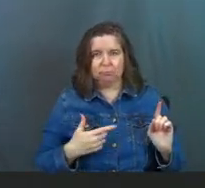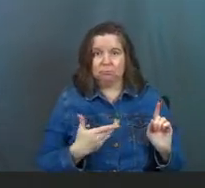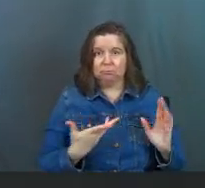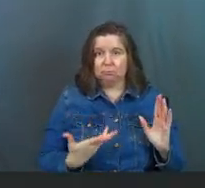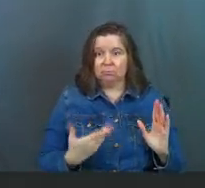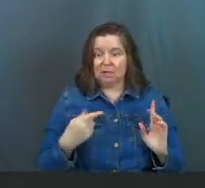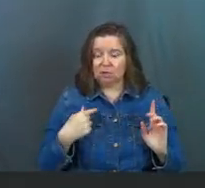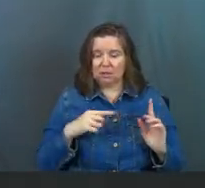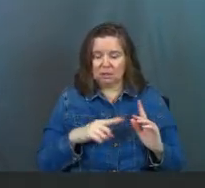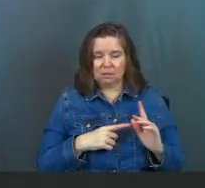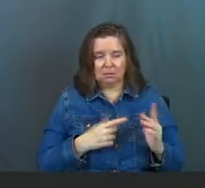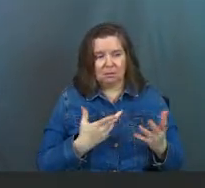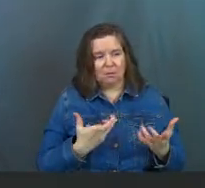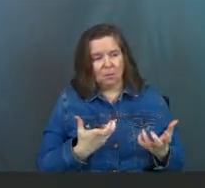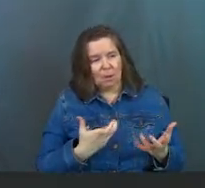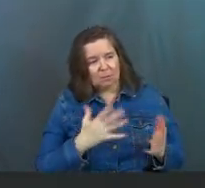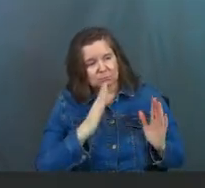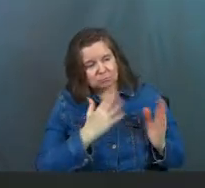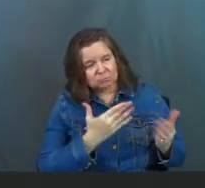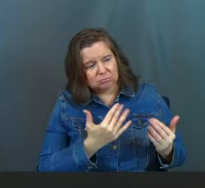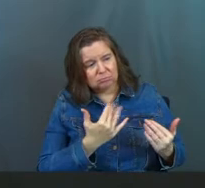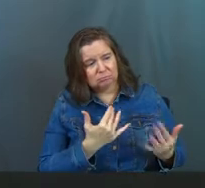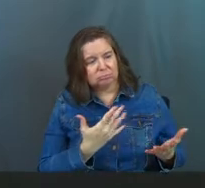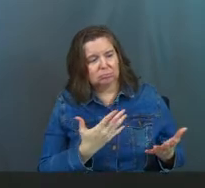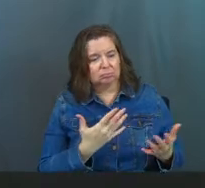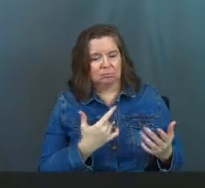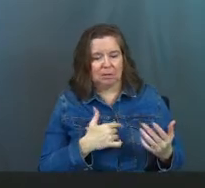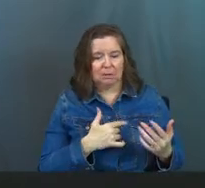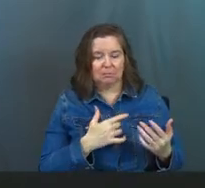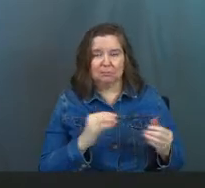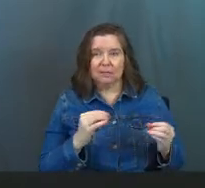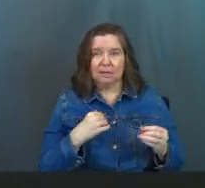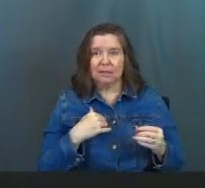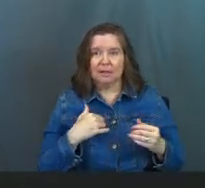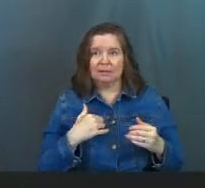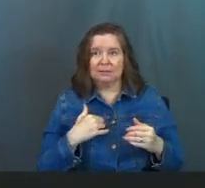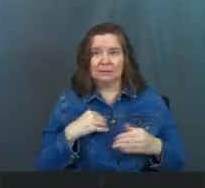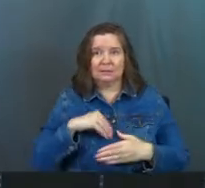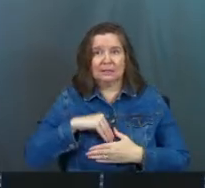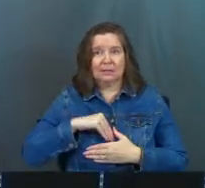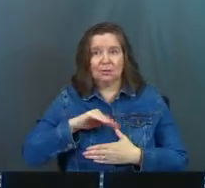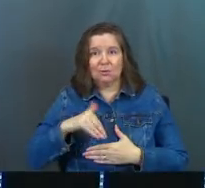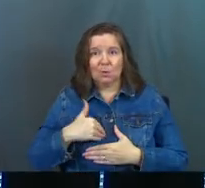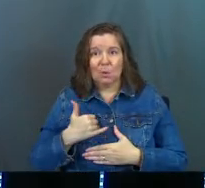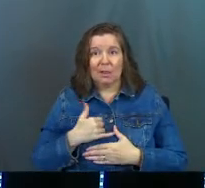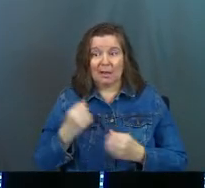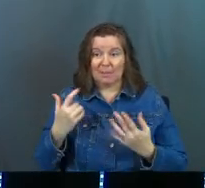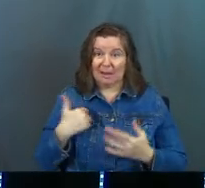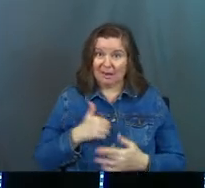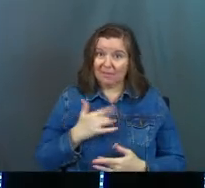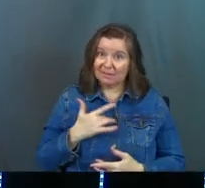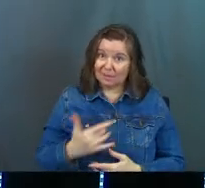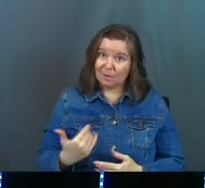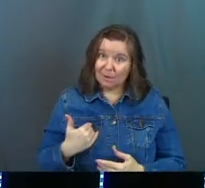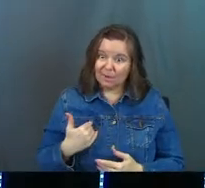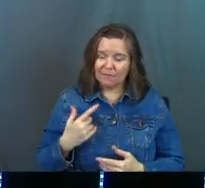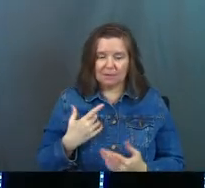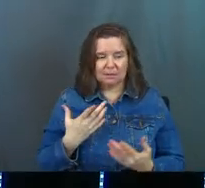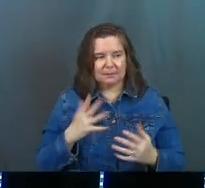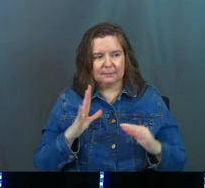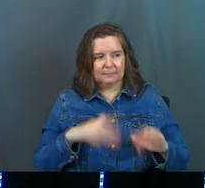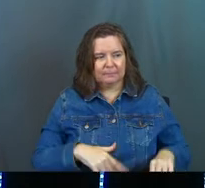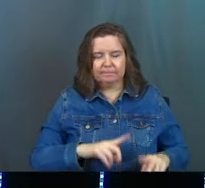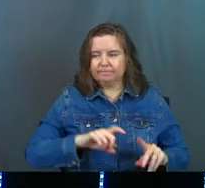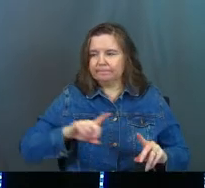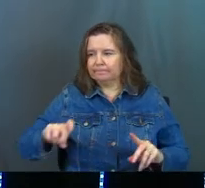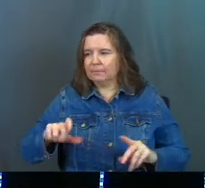all. And she starts to hunger. She's got this bottomless pit in her soul like a lot of us do. And she goes to